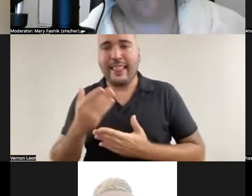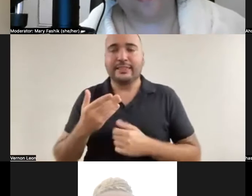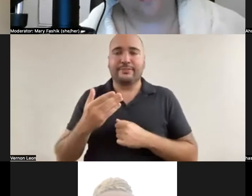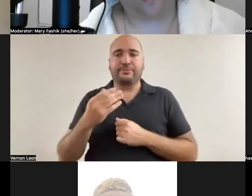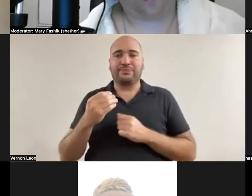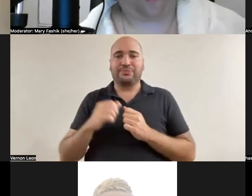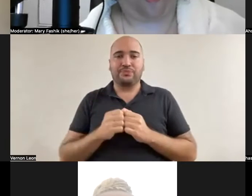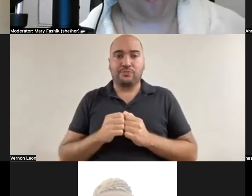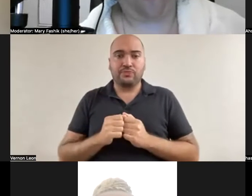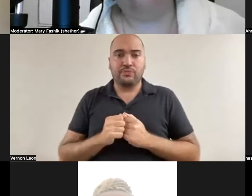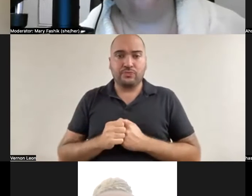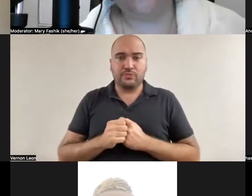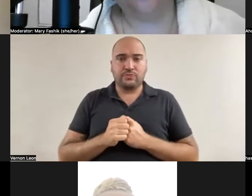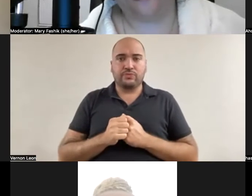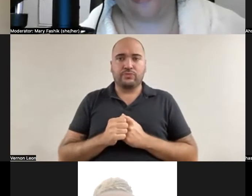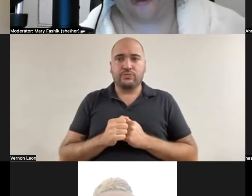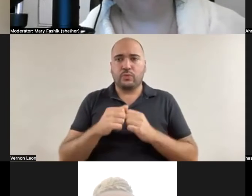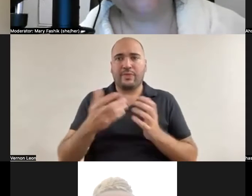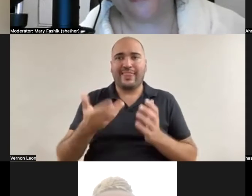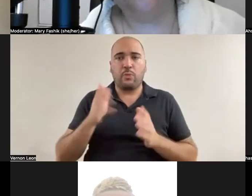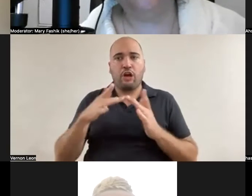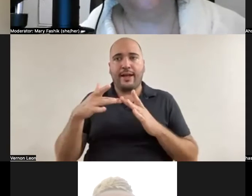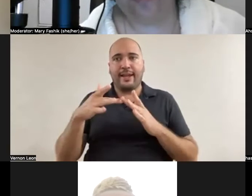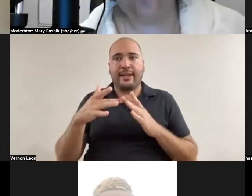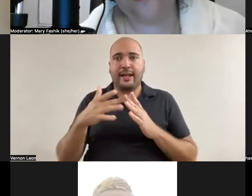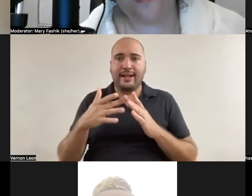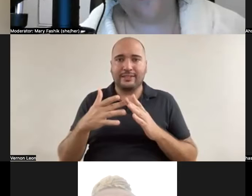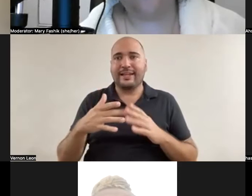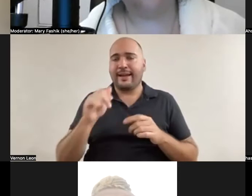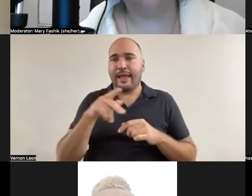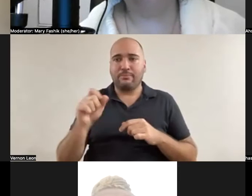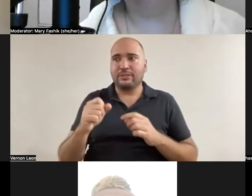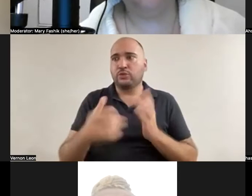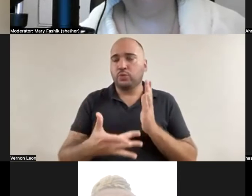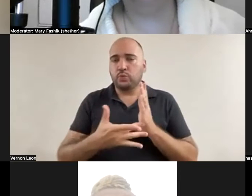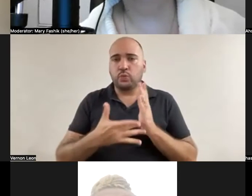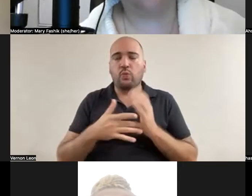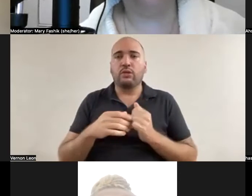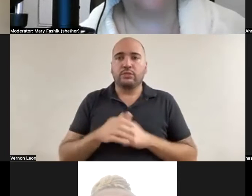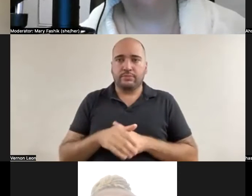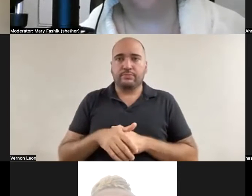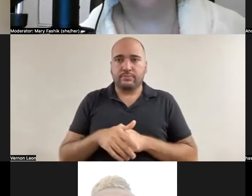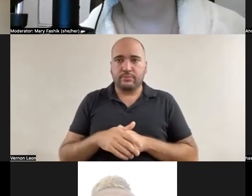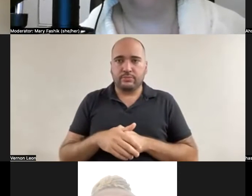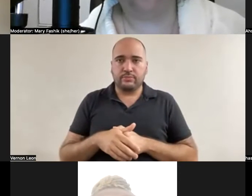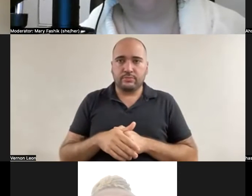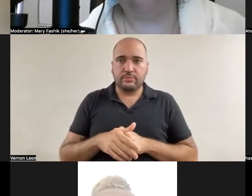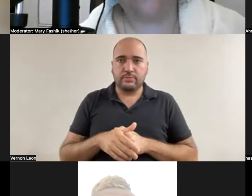without our online apps and tools, we would not be able